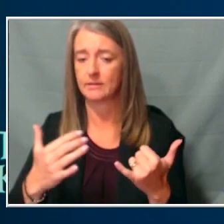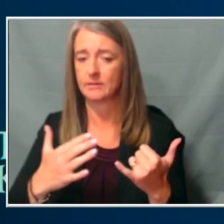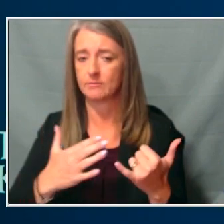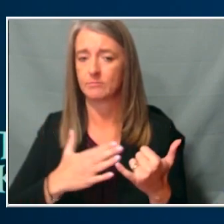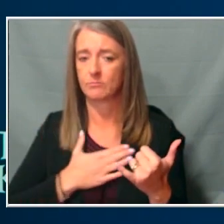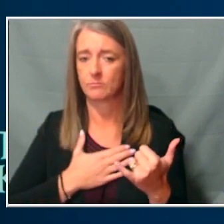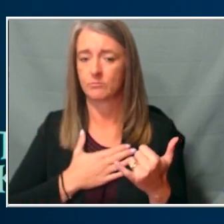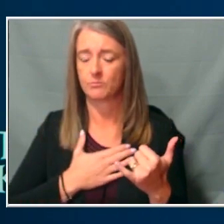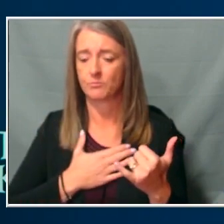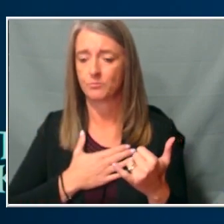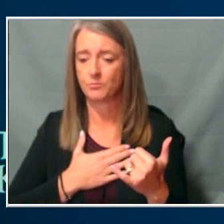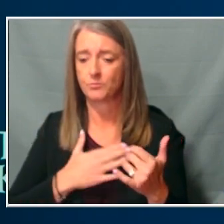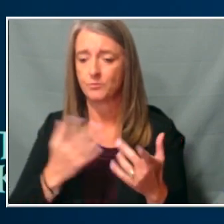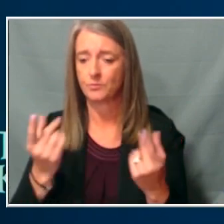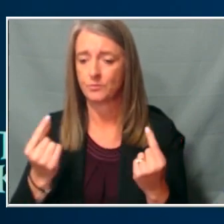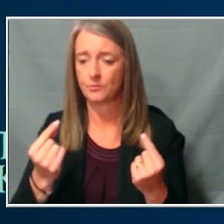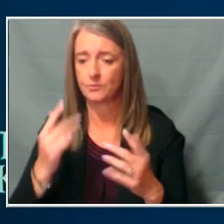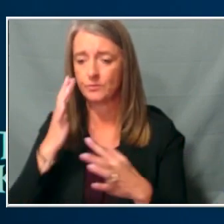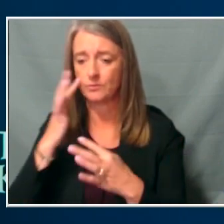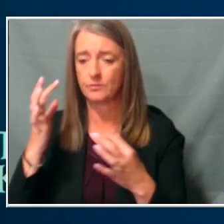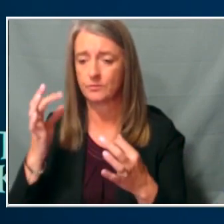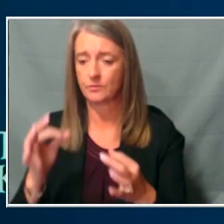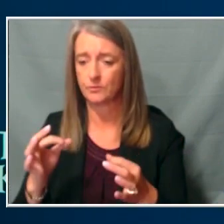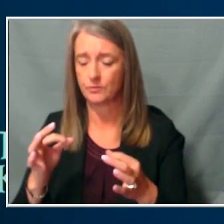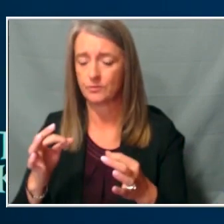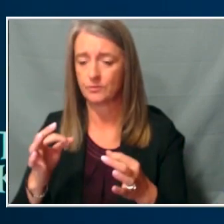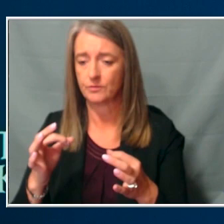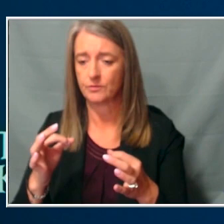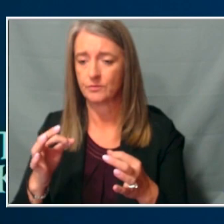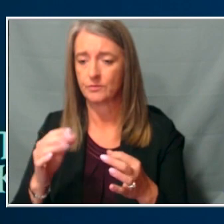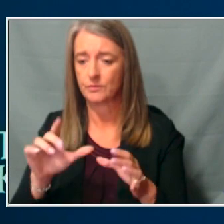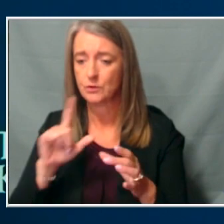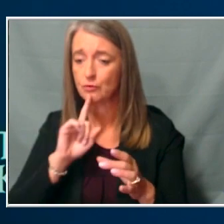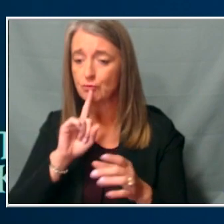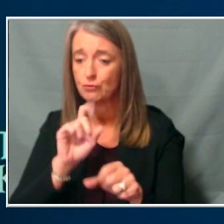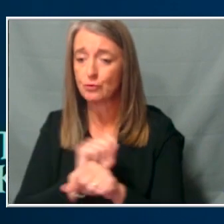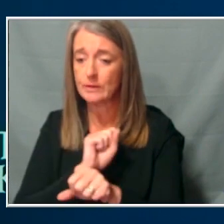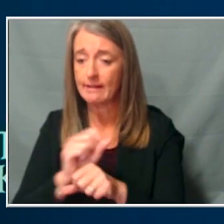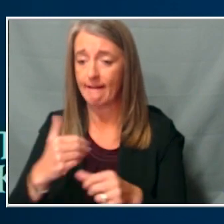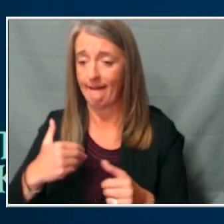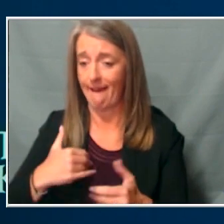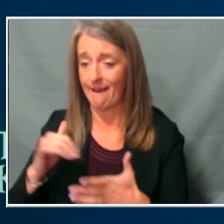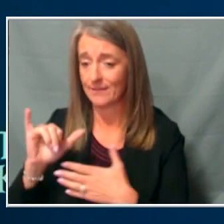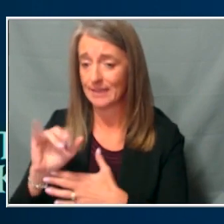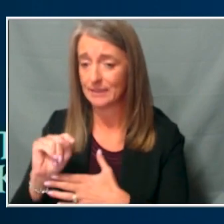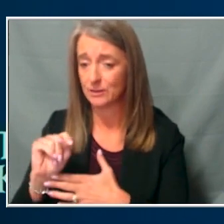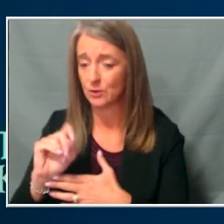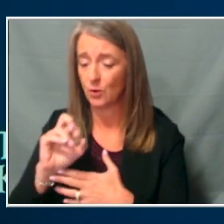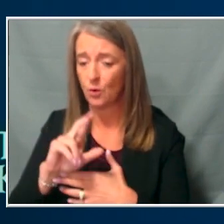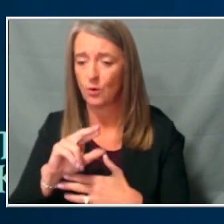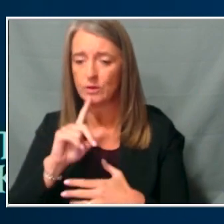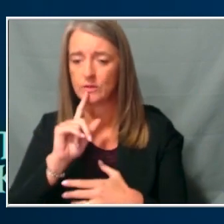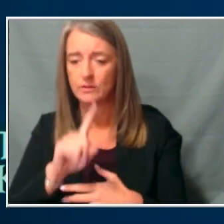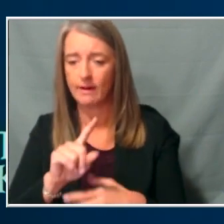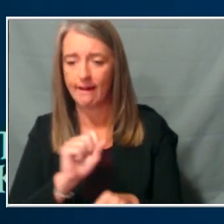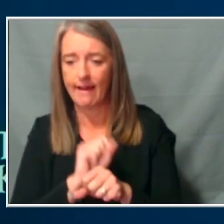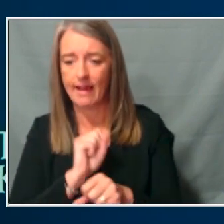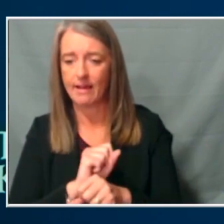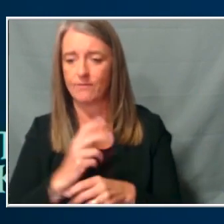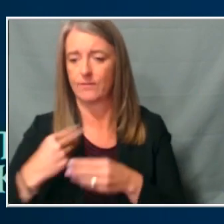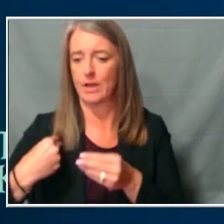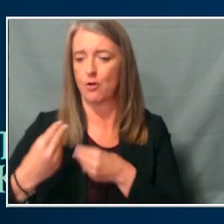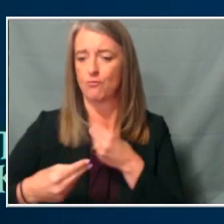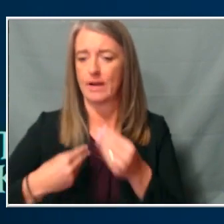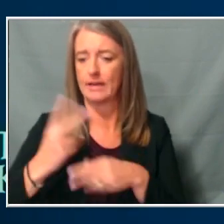what I have to do is then determine does she truly have long QT syndrome, or does she have the acquired form, the